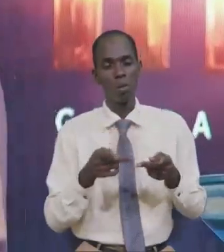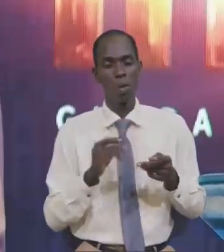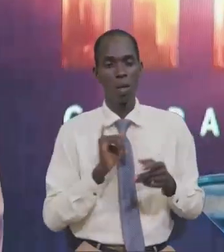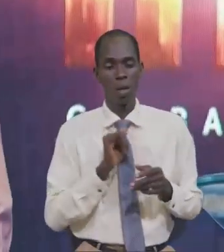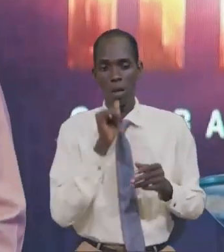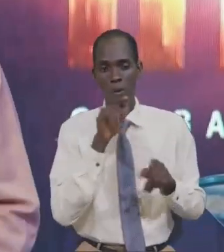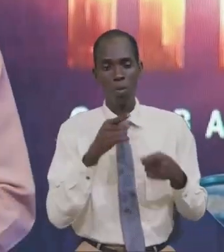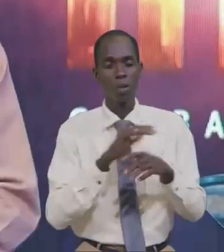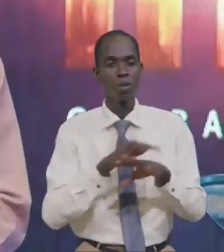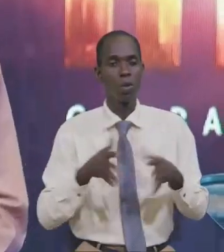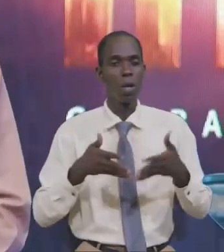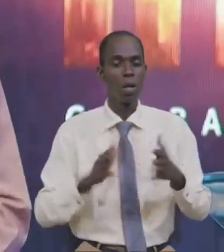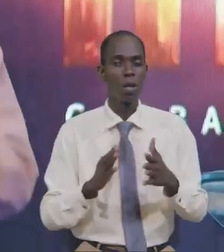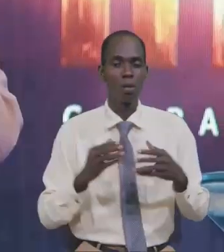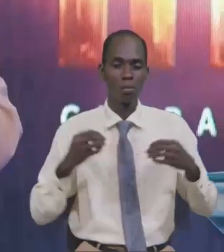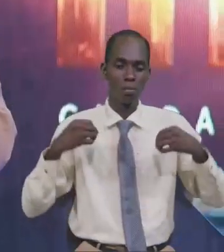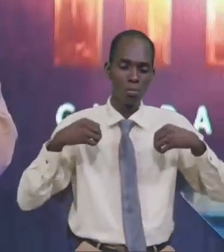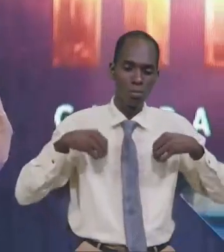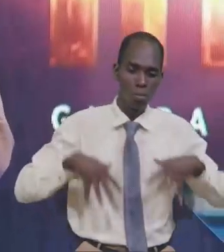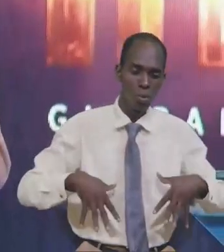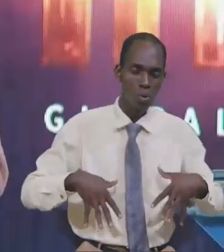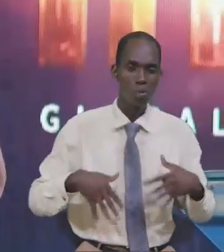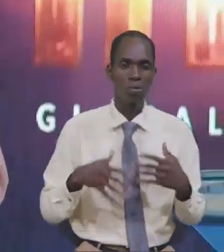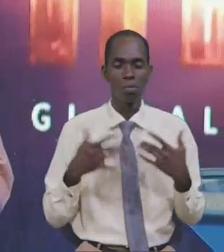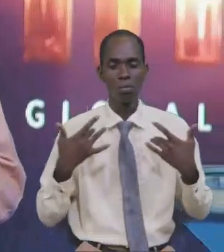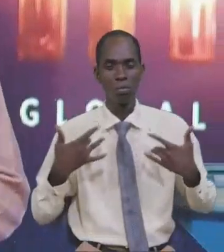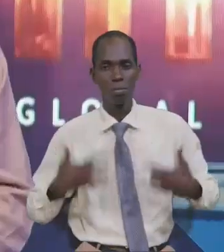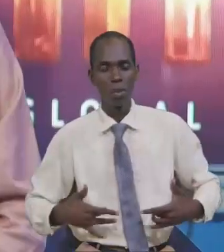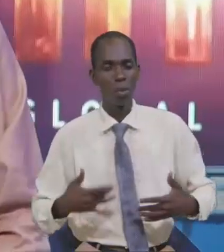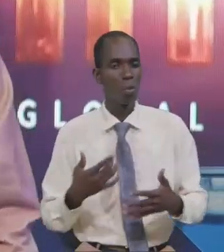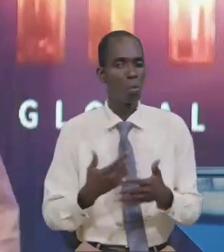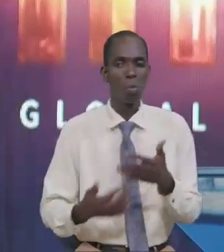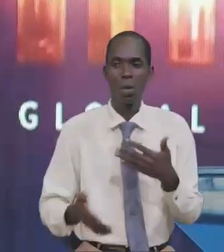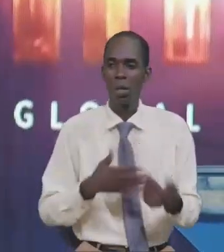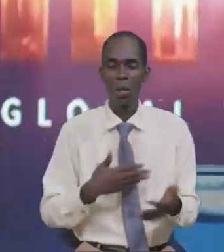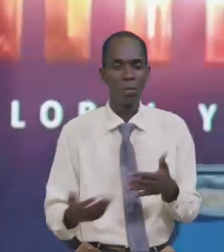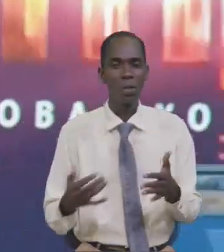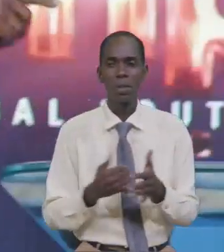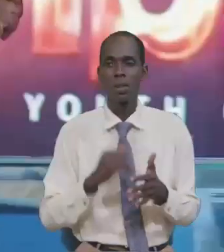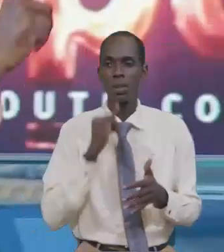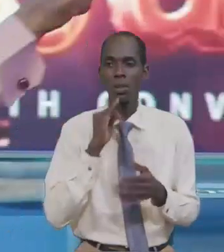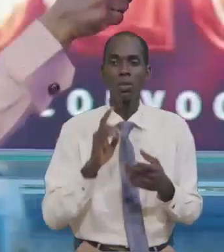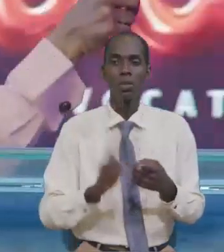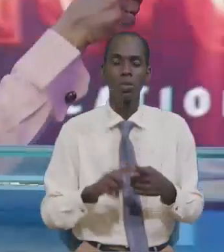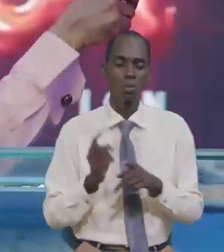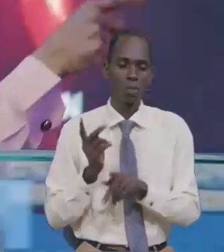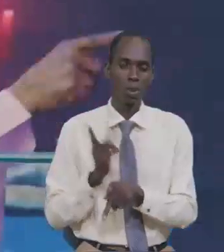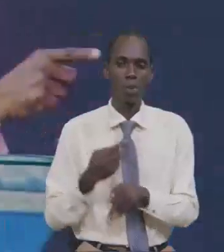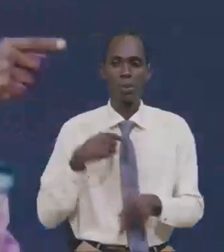pin me down. I keep running. So run that ye may obtain.